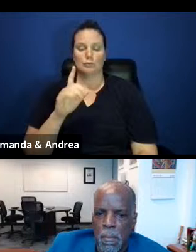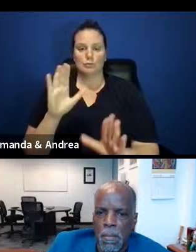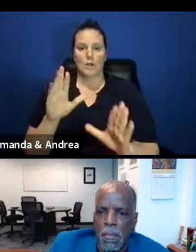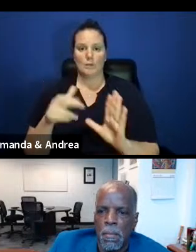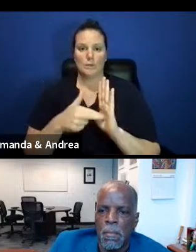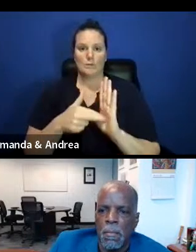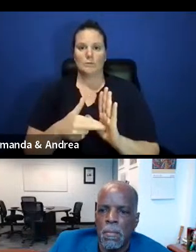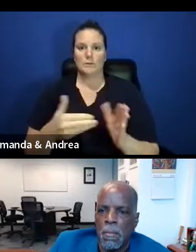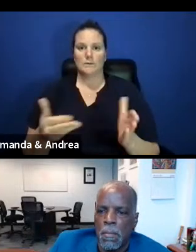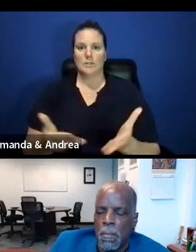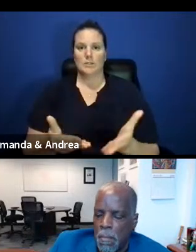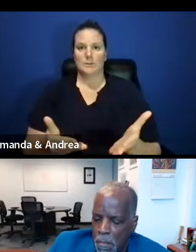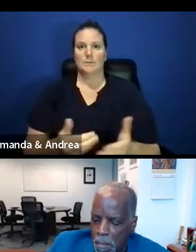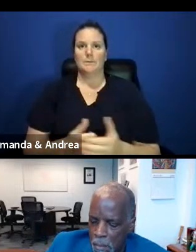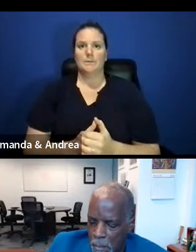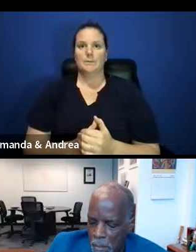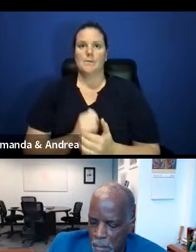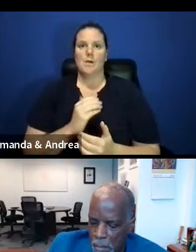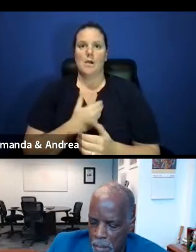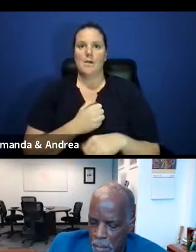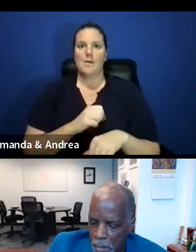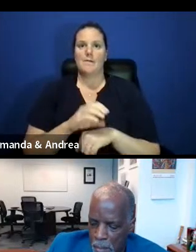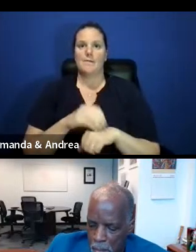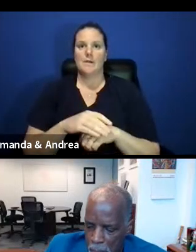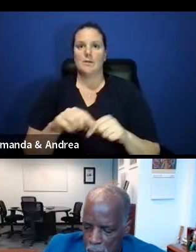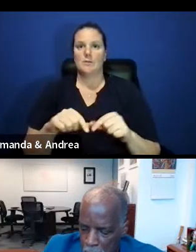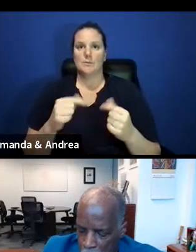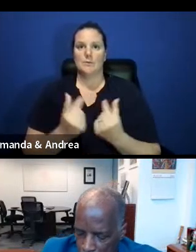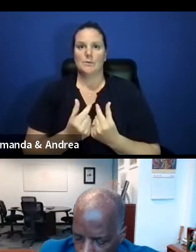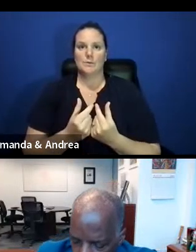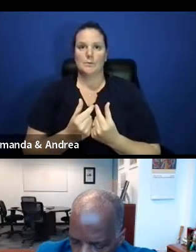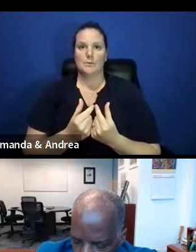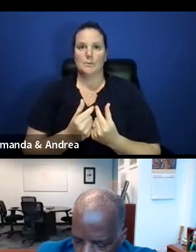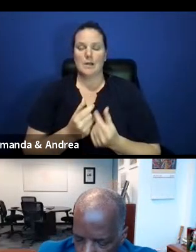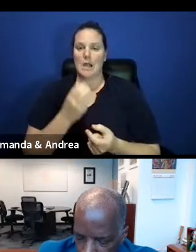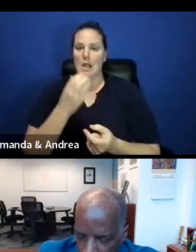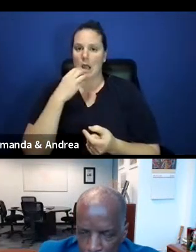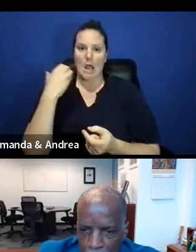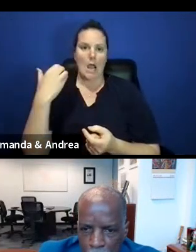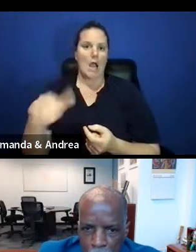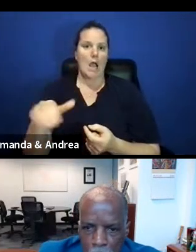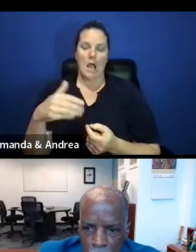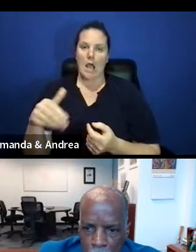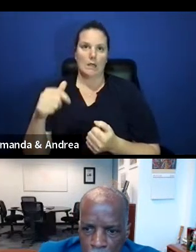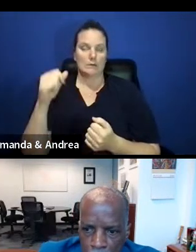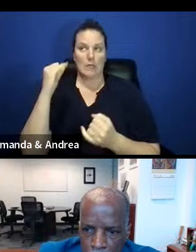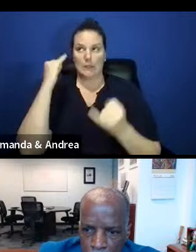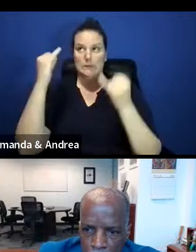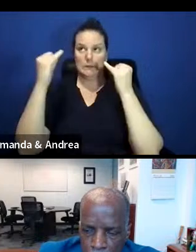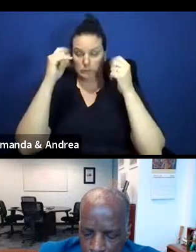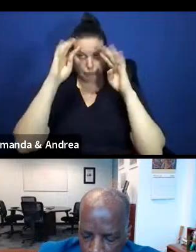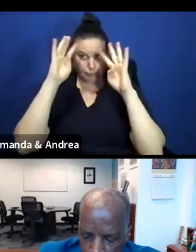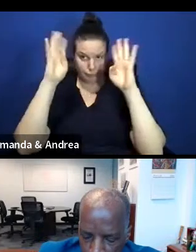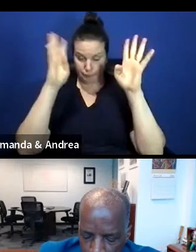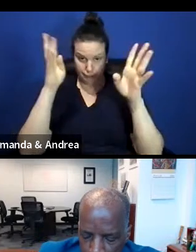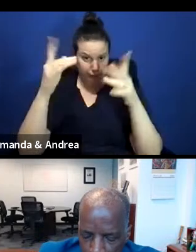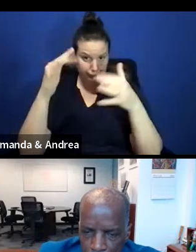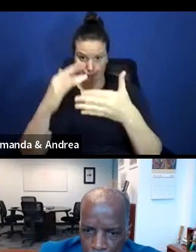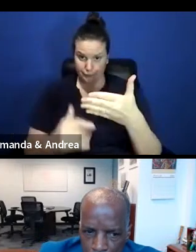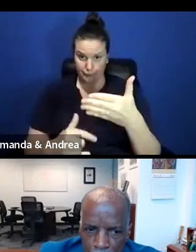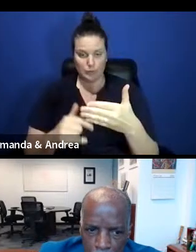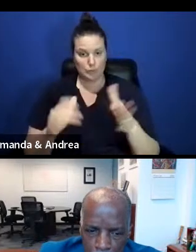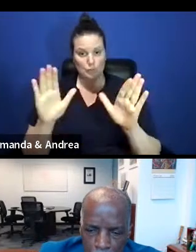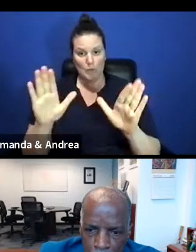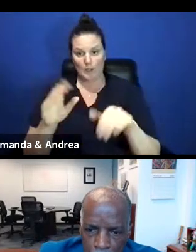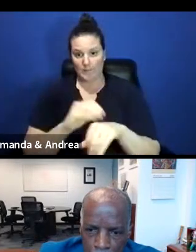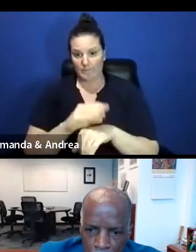representatives here. Our advisory groups are a hotbed of ideas and great advice